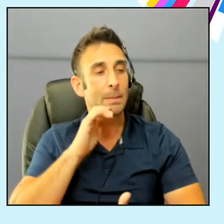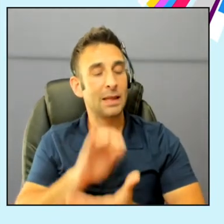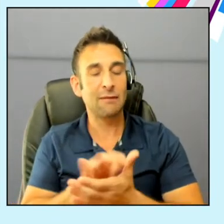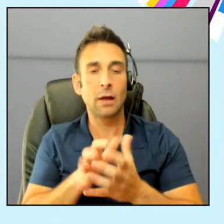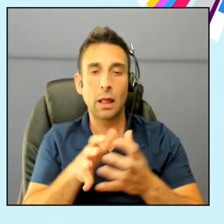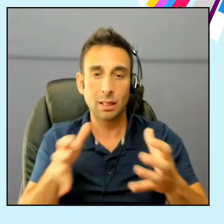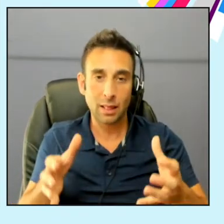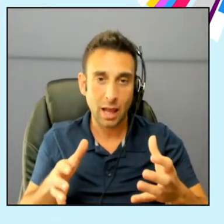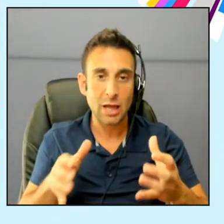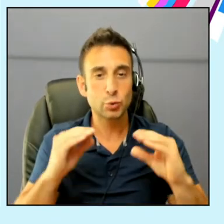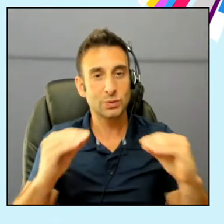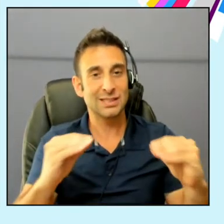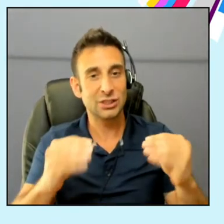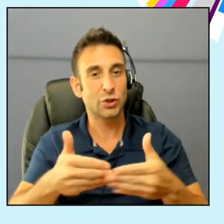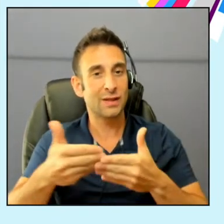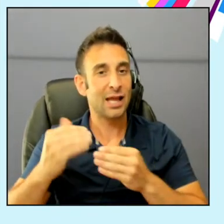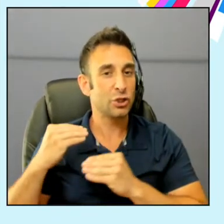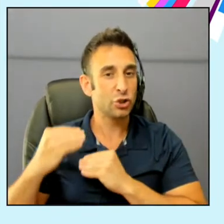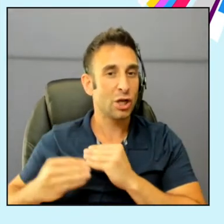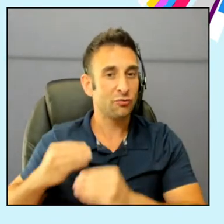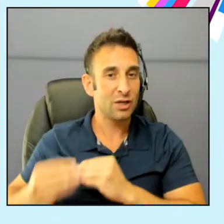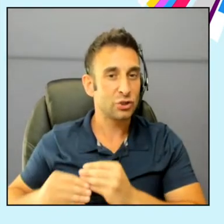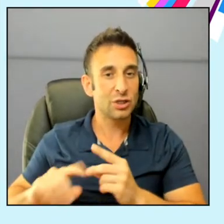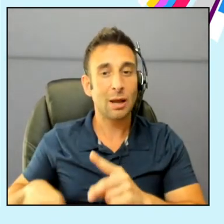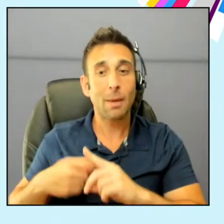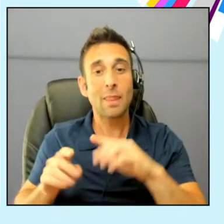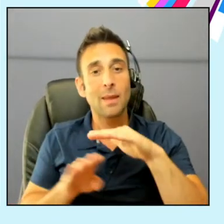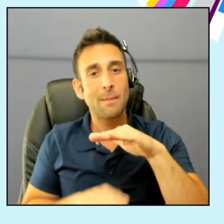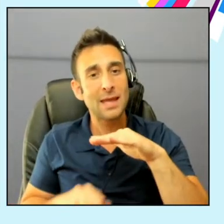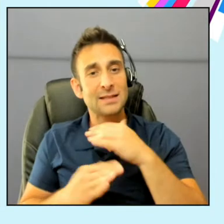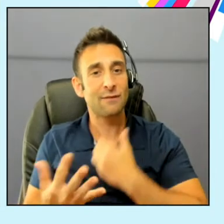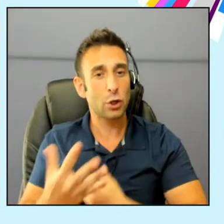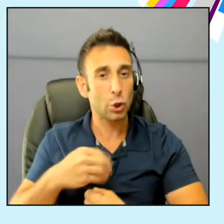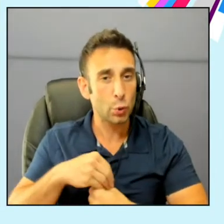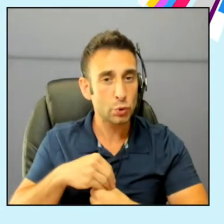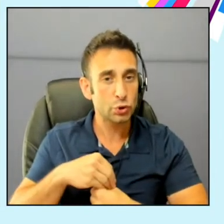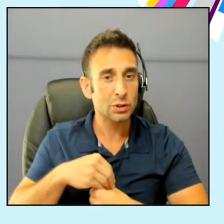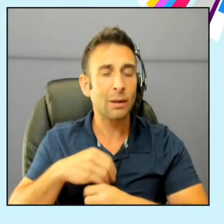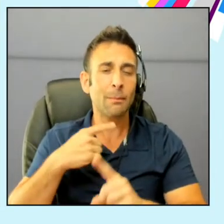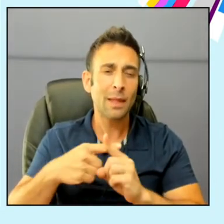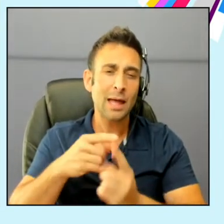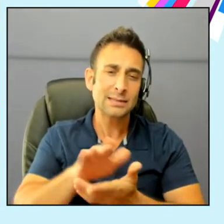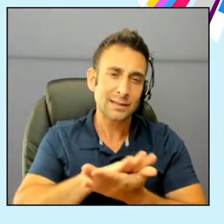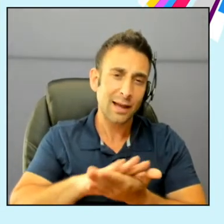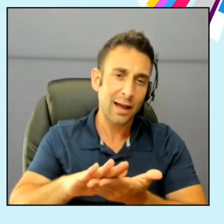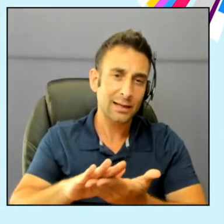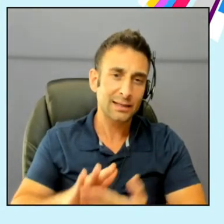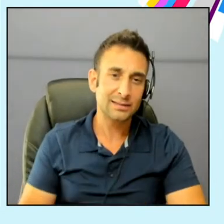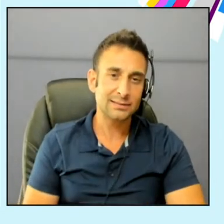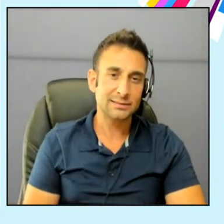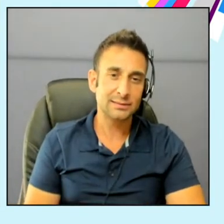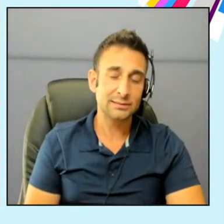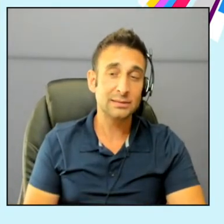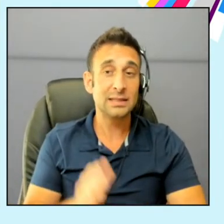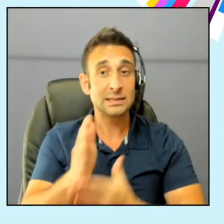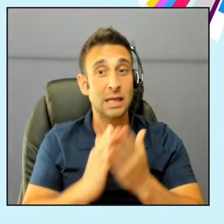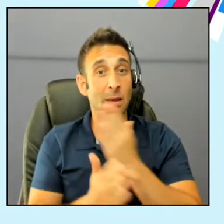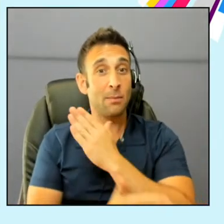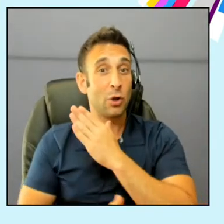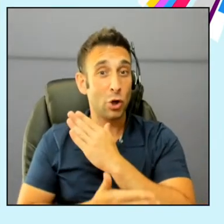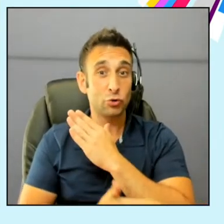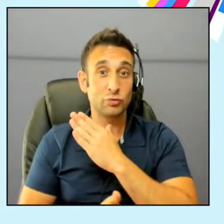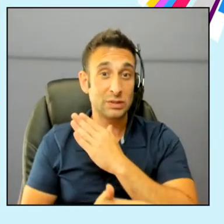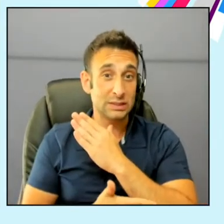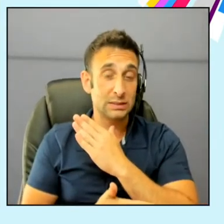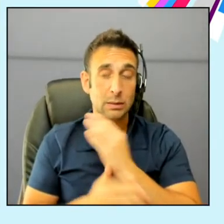teach the next generation about these basics of inclusion and kindness. In some countries, this is at a far more